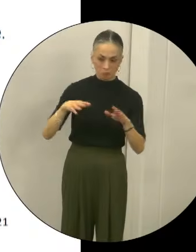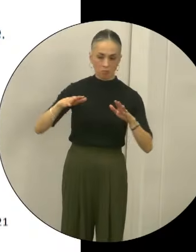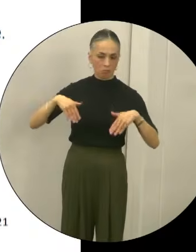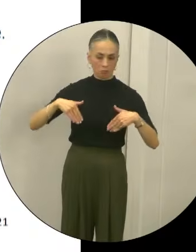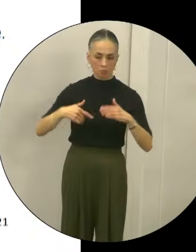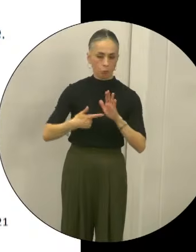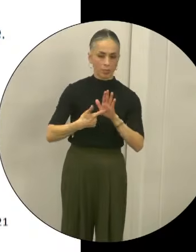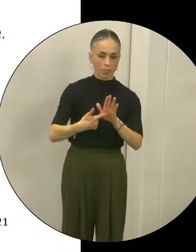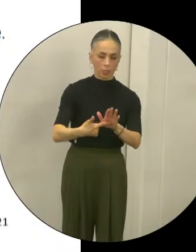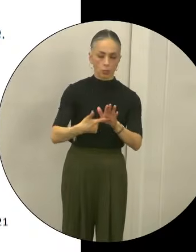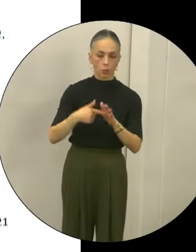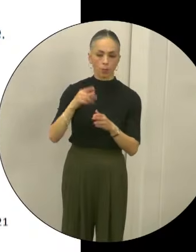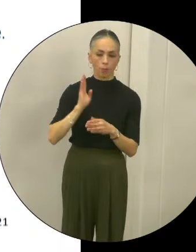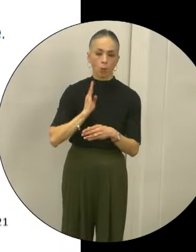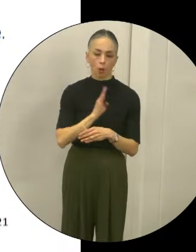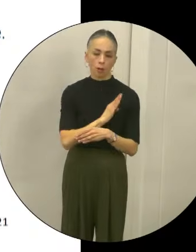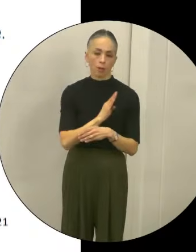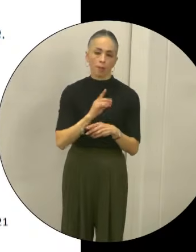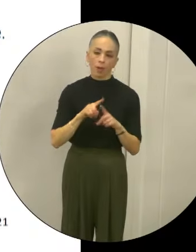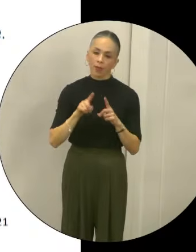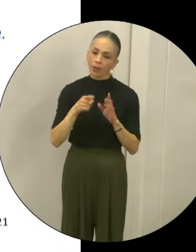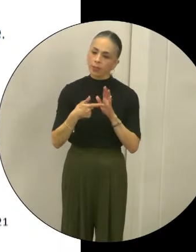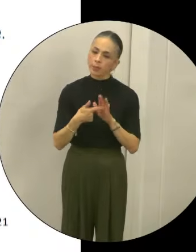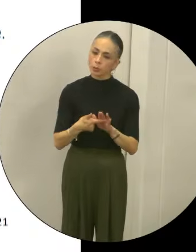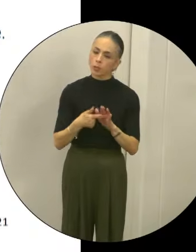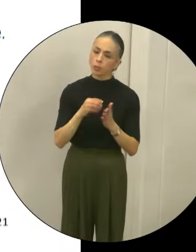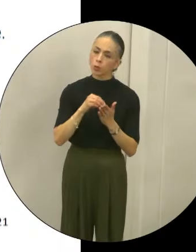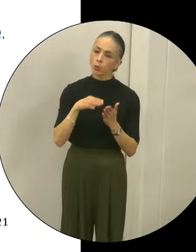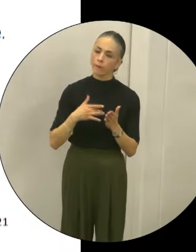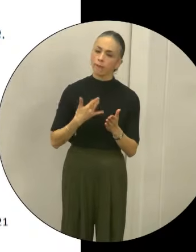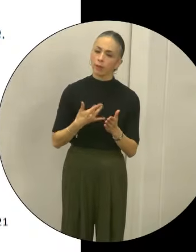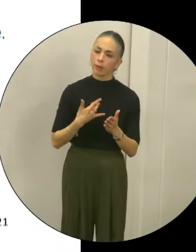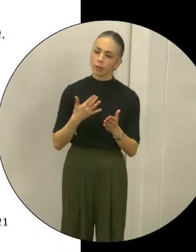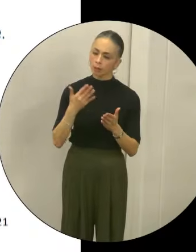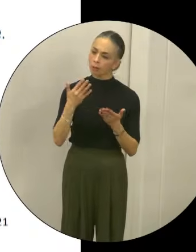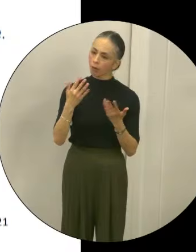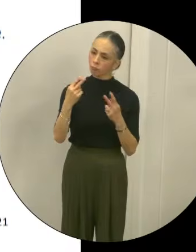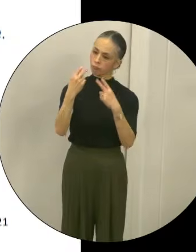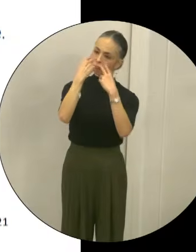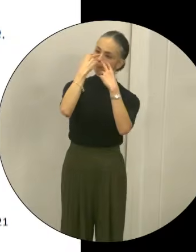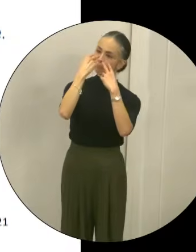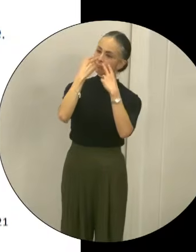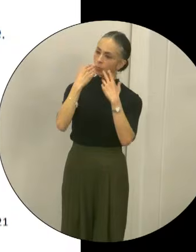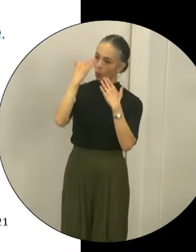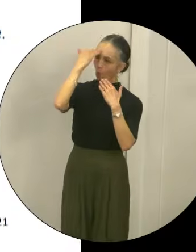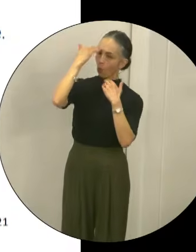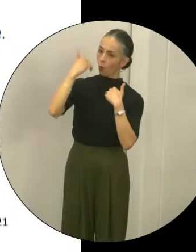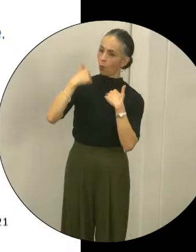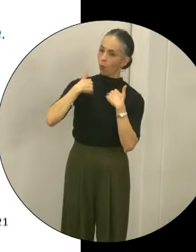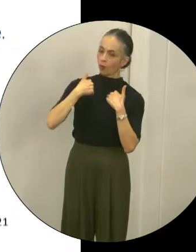collectively they demonstrate the students' feeling of feeling known, valued, and connected.